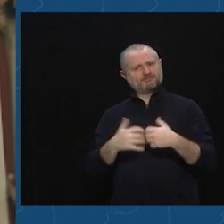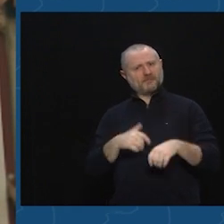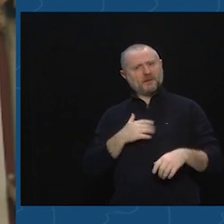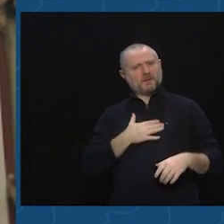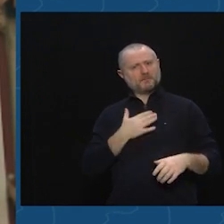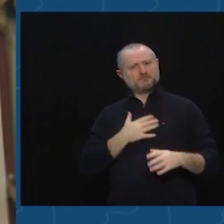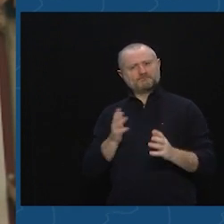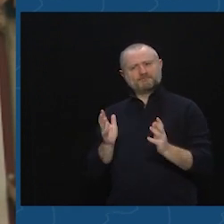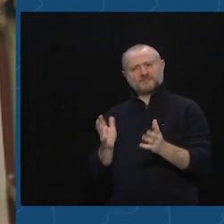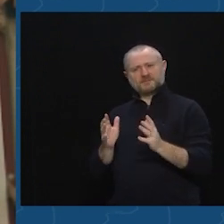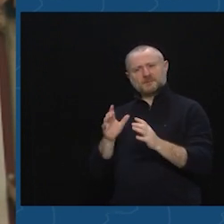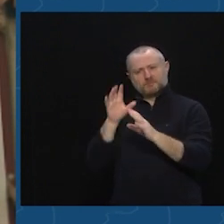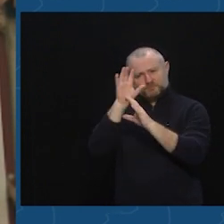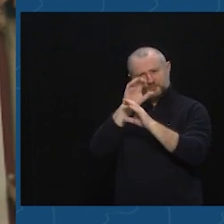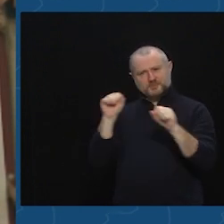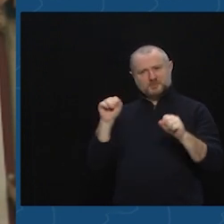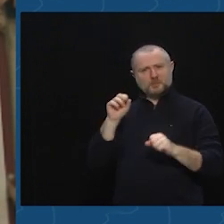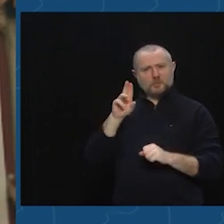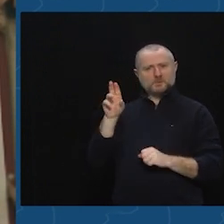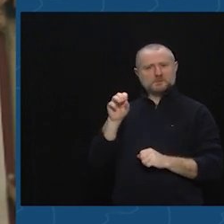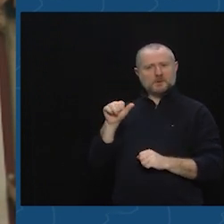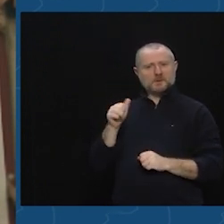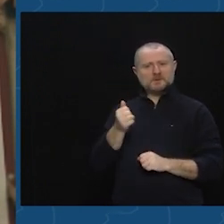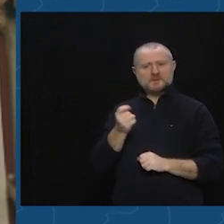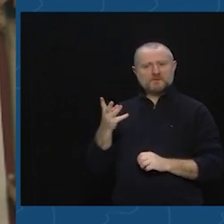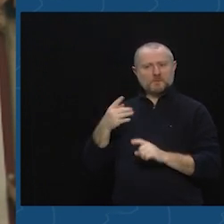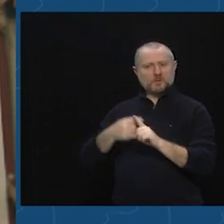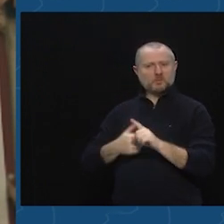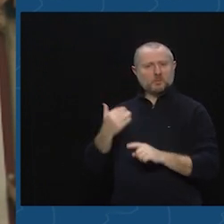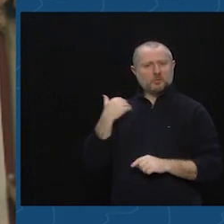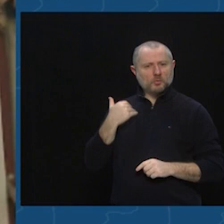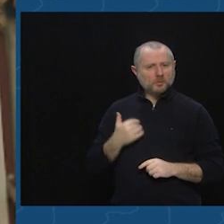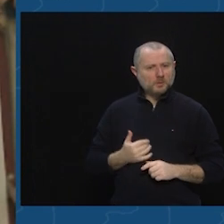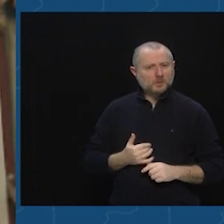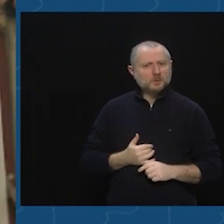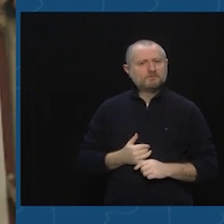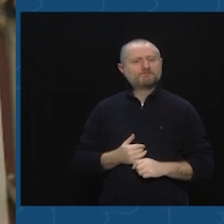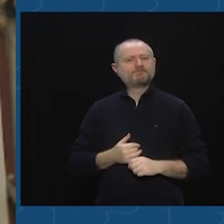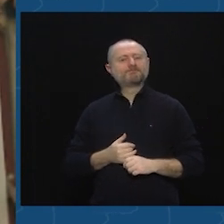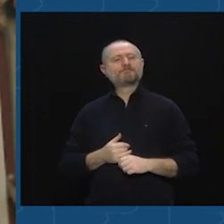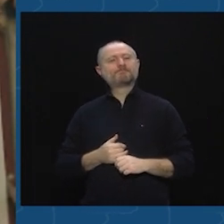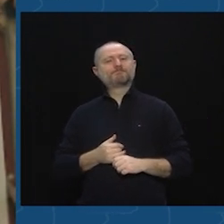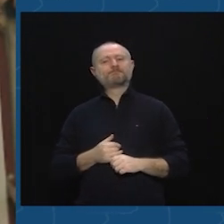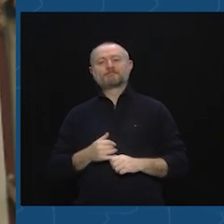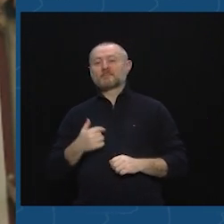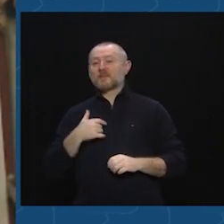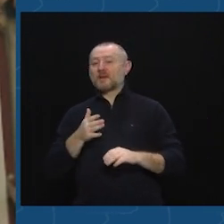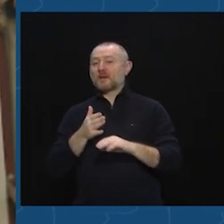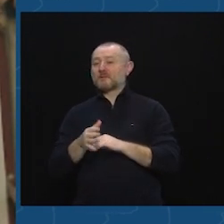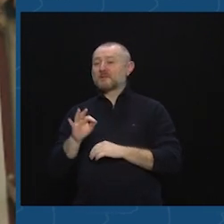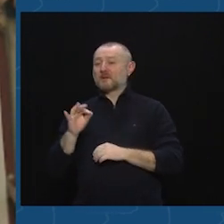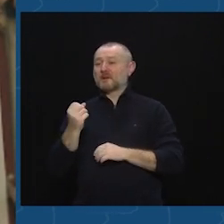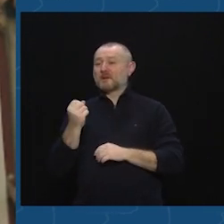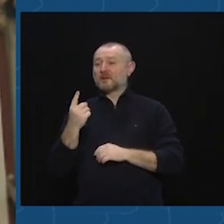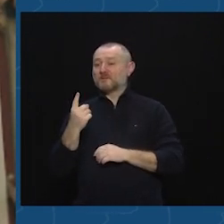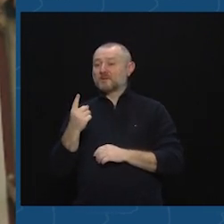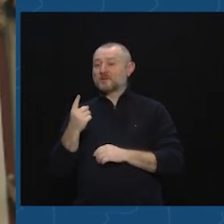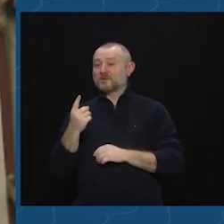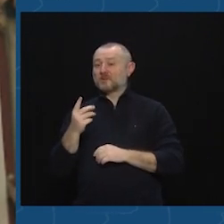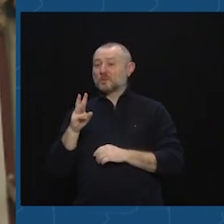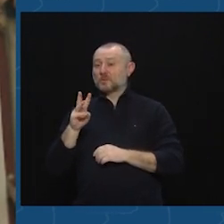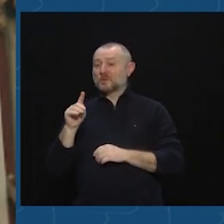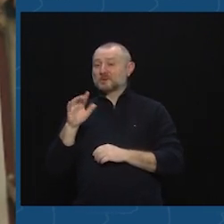ago. We learned so much after the World Trade Center attack on